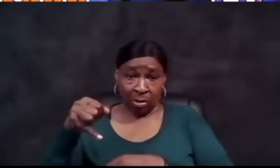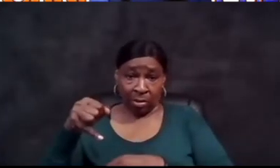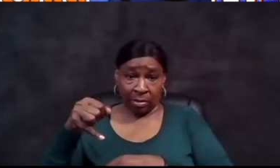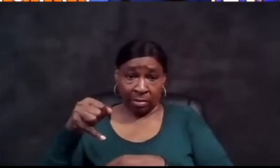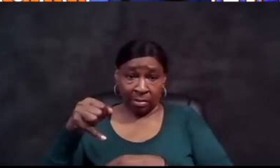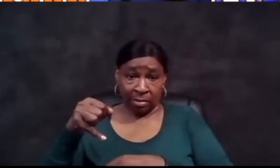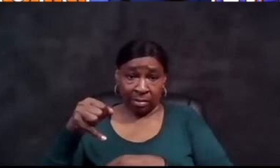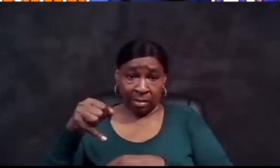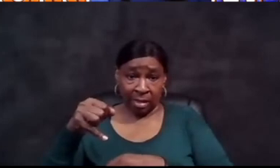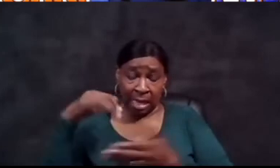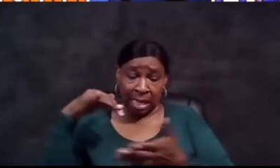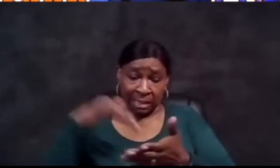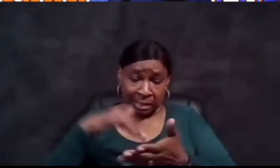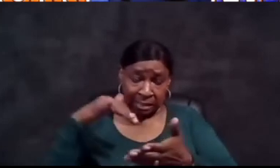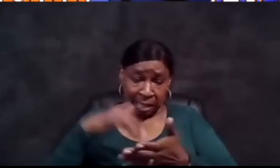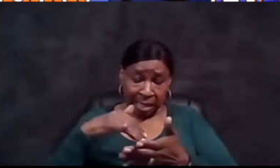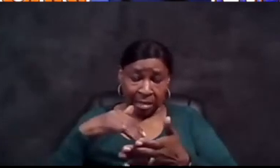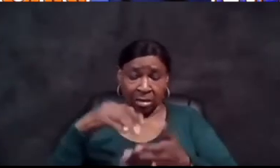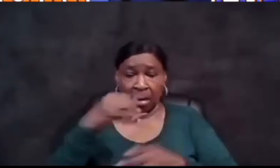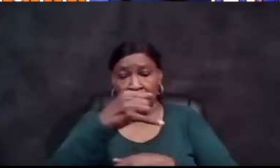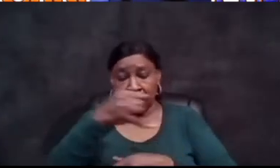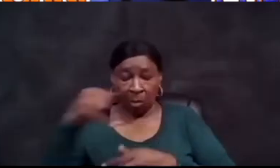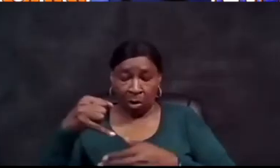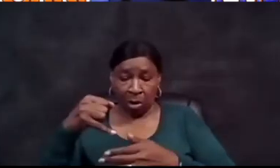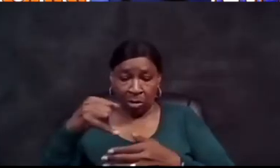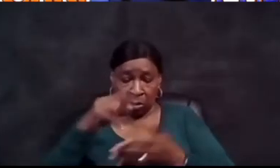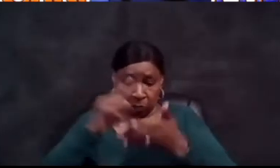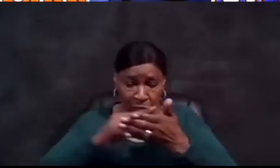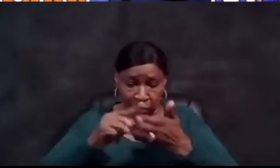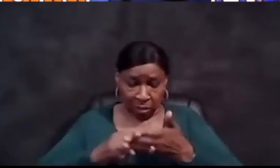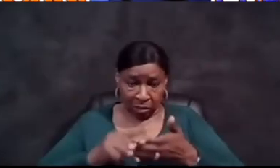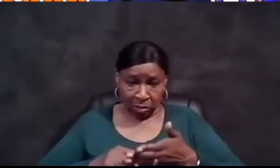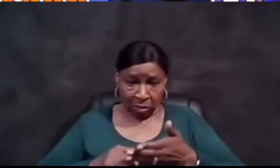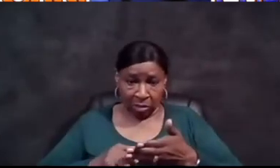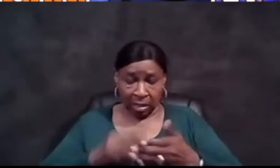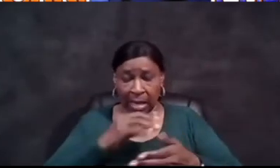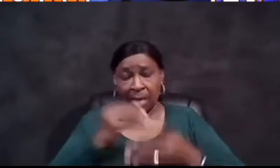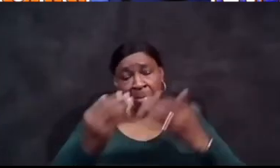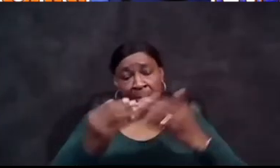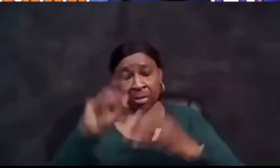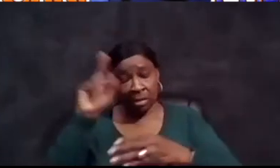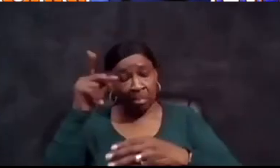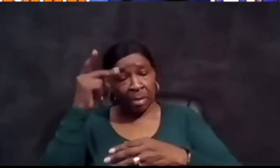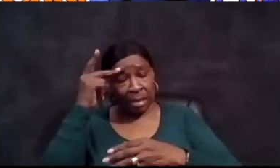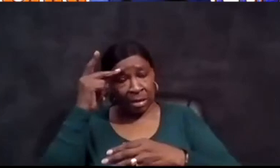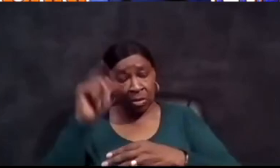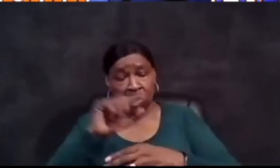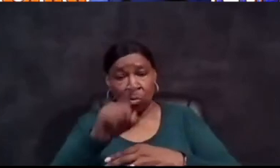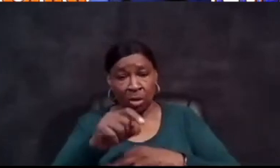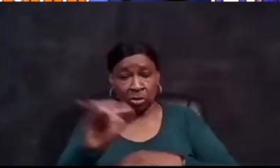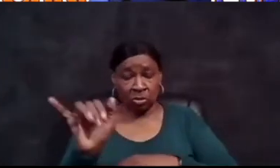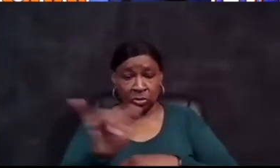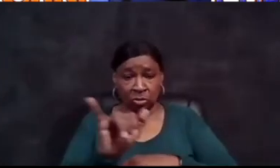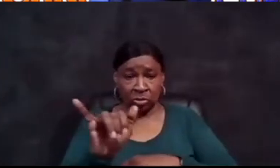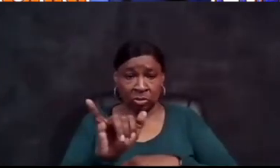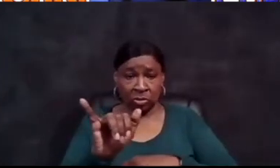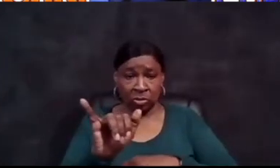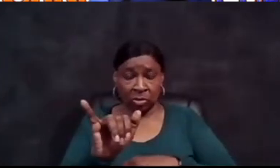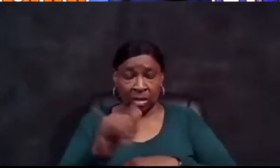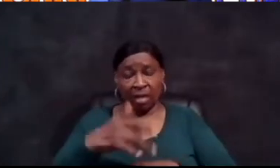kind of border studies, border research, and then it's also like a political question as well that I think kind of builds off of Naomi's.